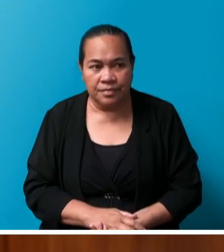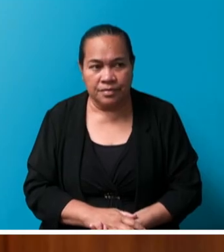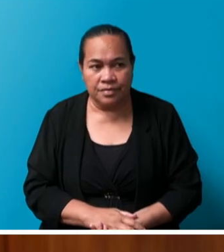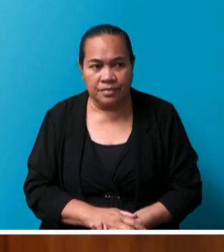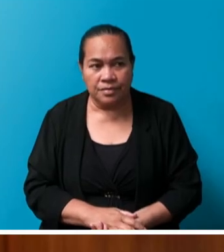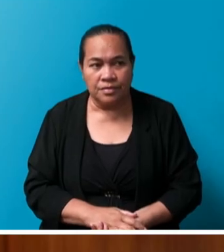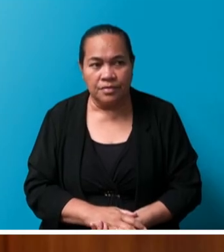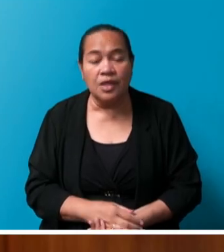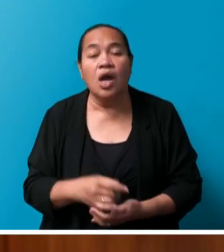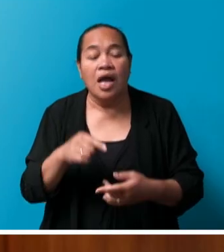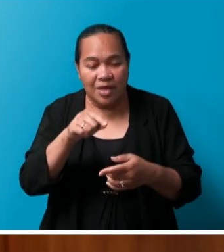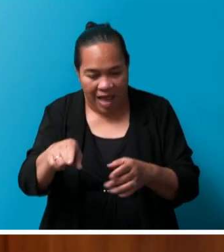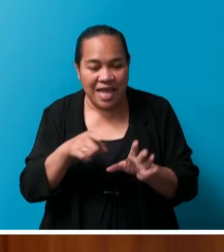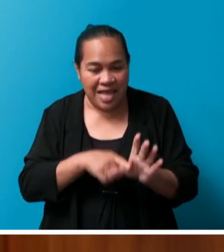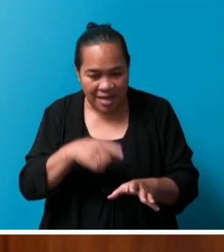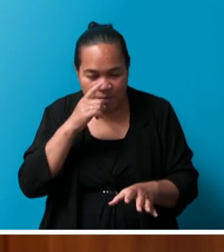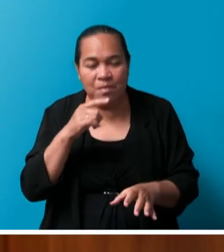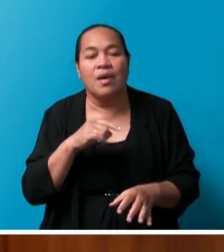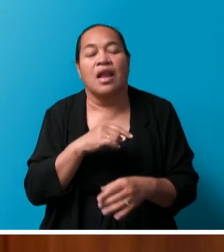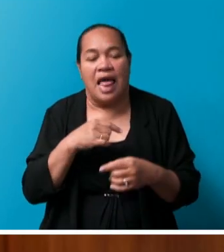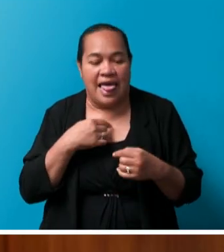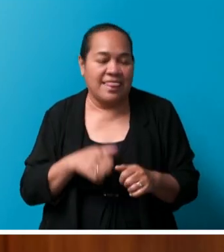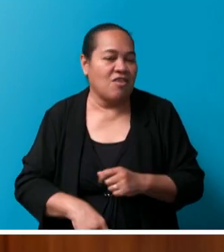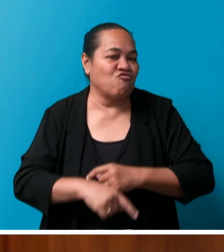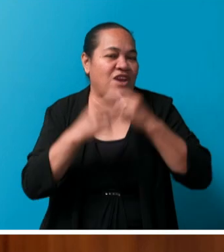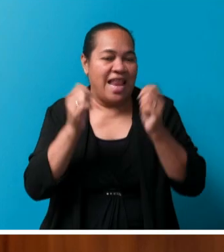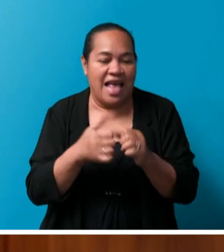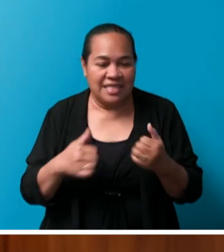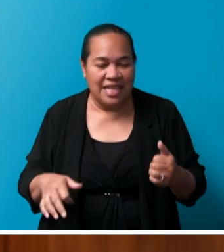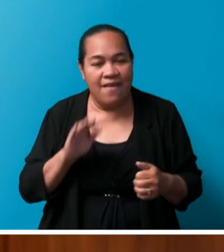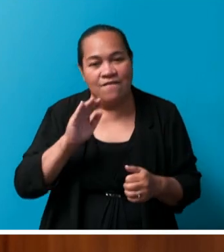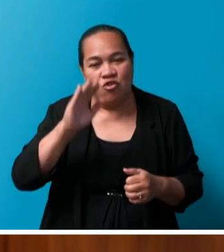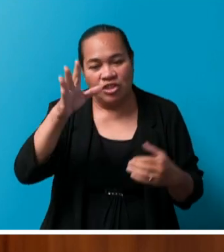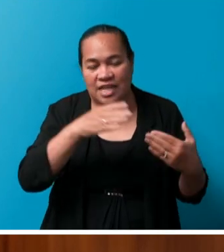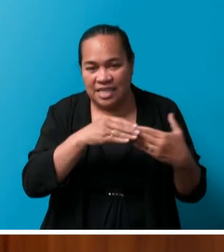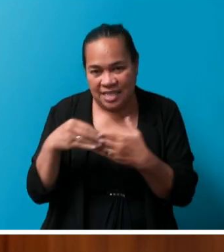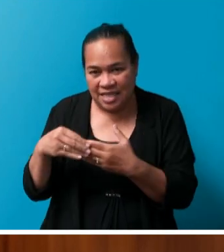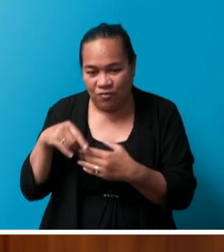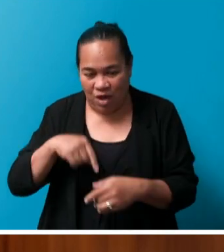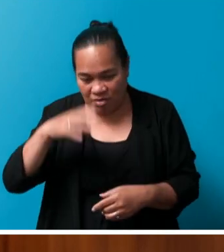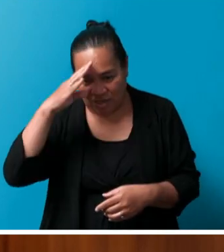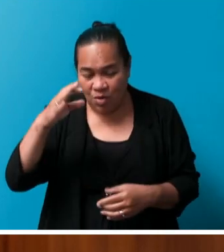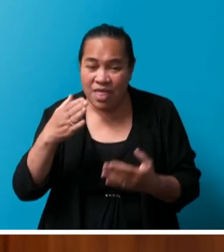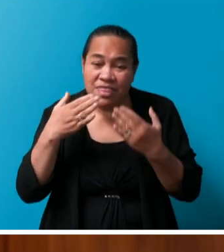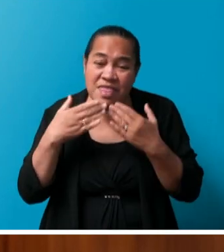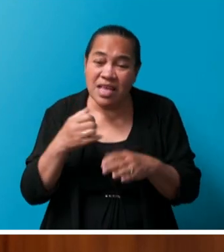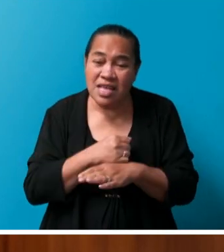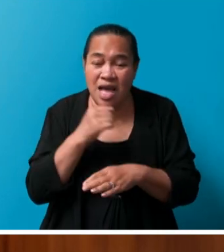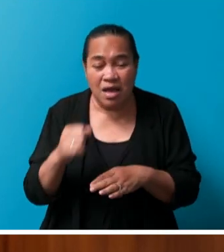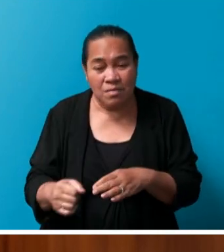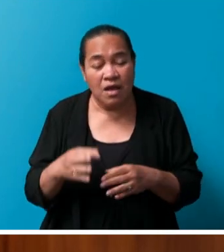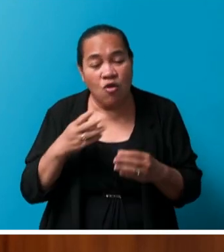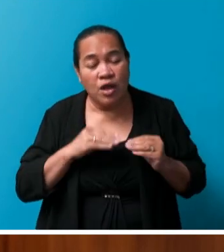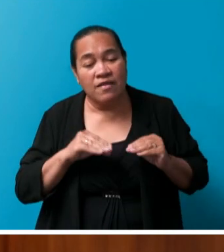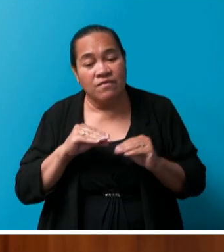asset, and the future leaders of our country. I thank the government continually to invest in youth development